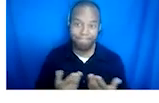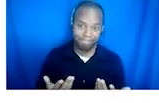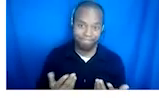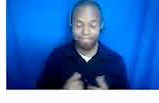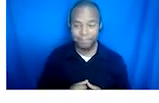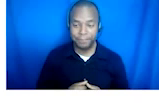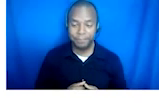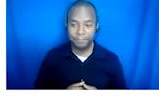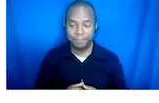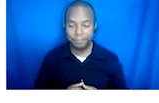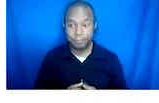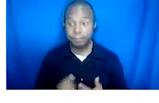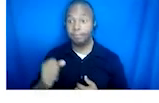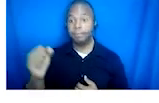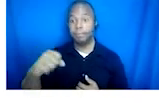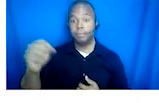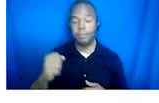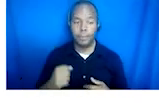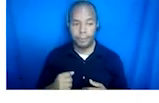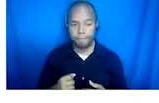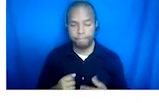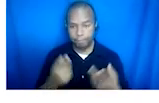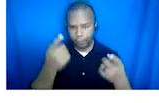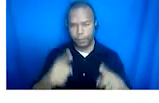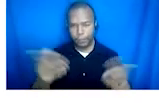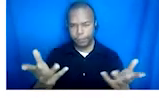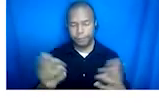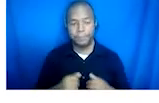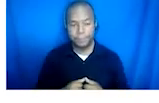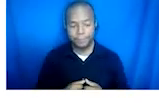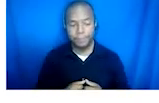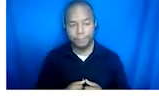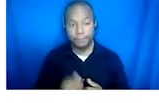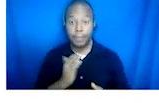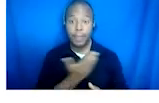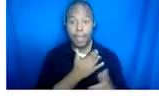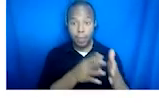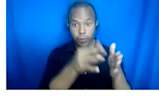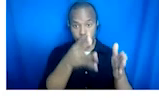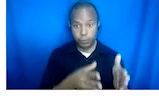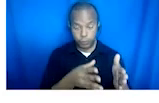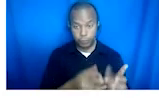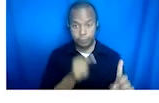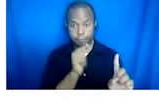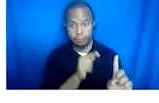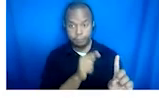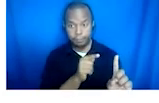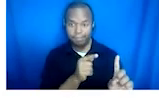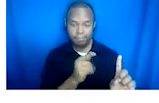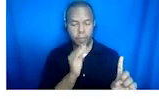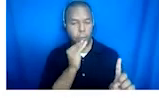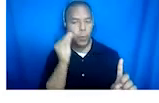right? So yes, what happens is that our student, right, our home college